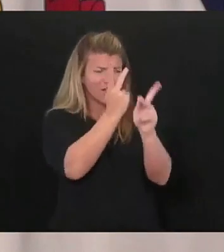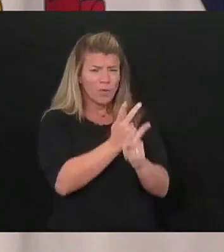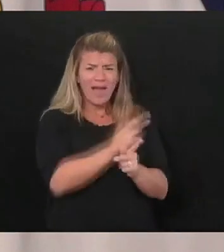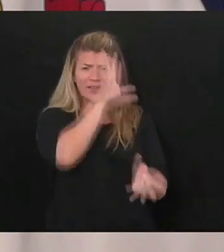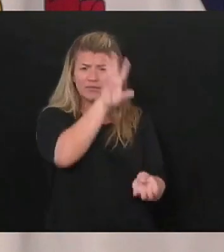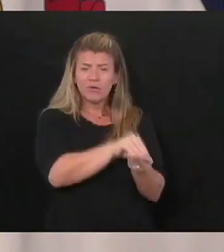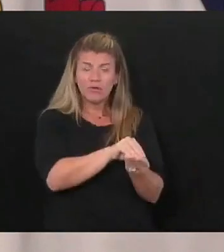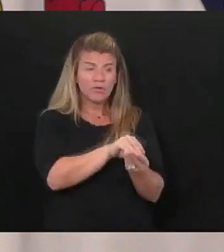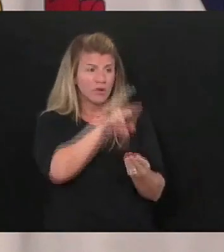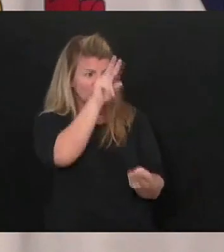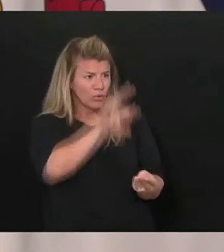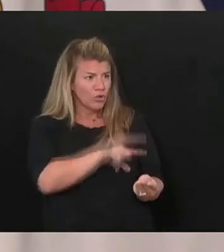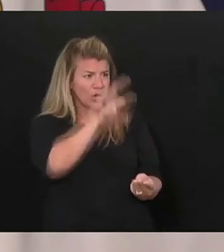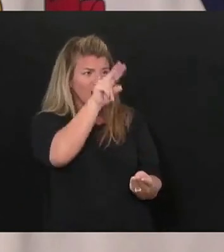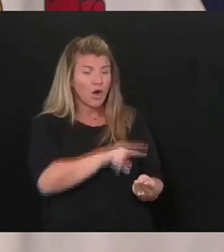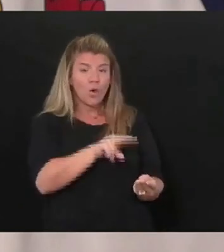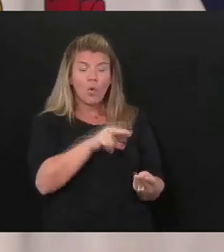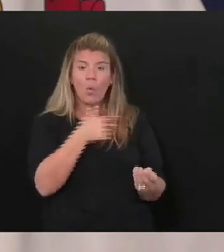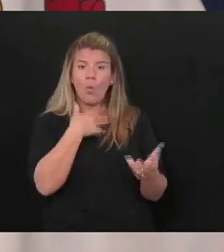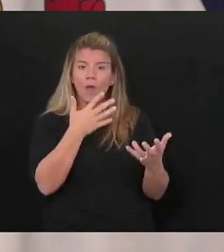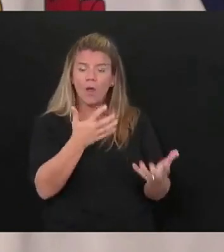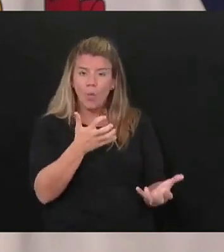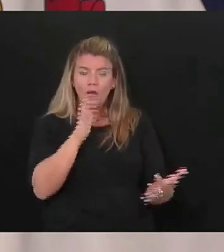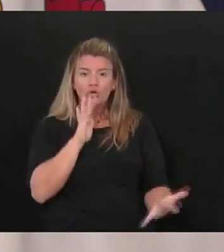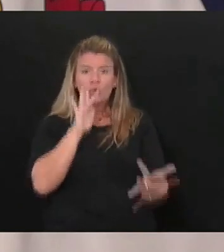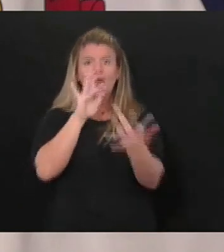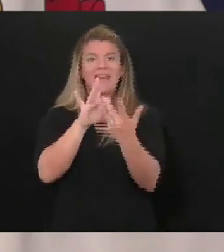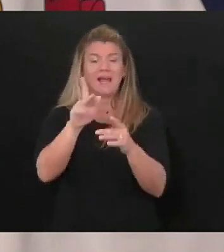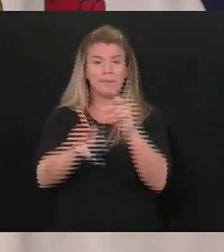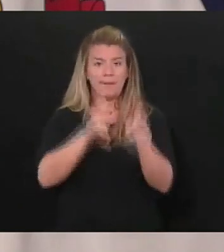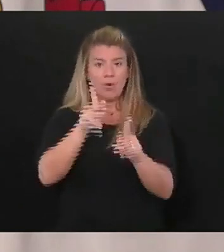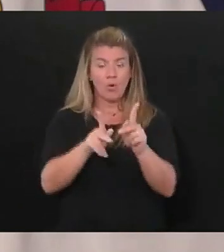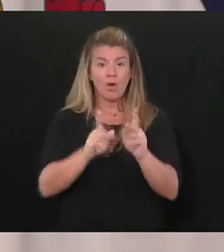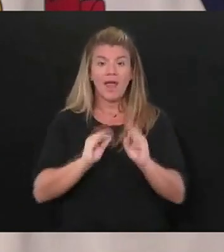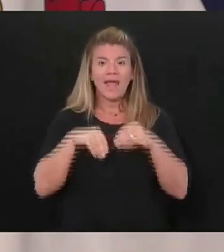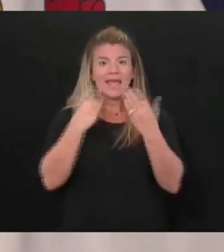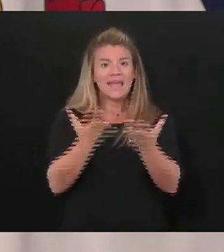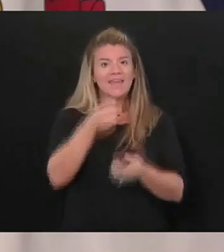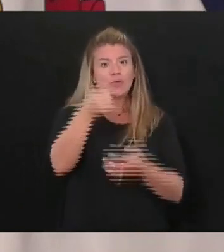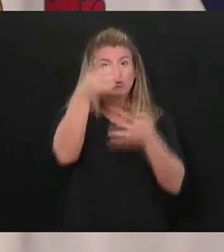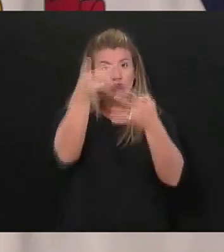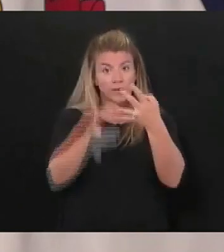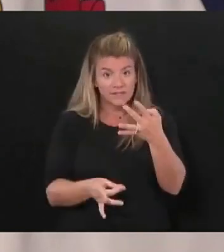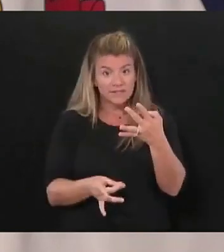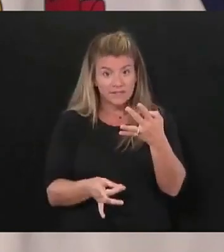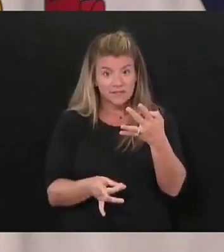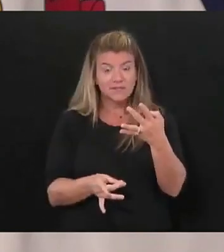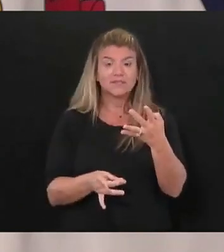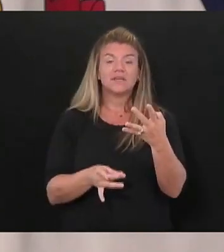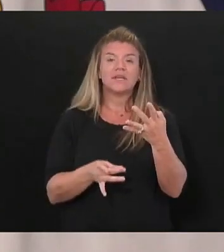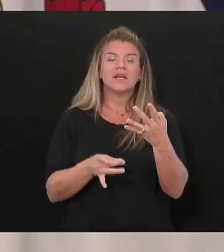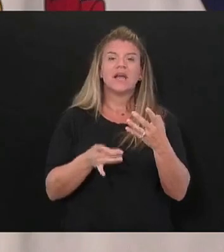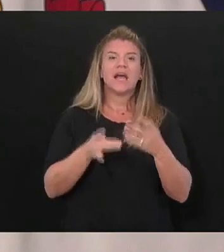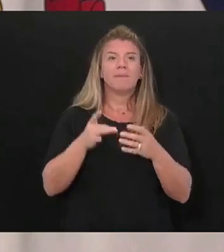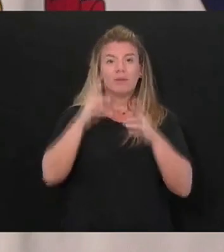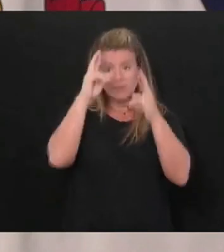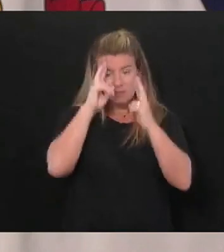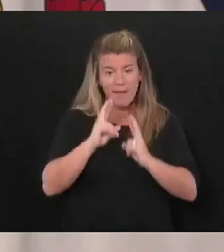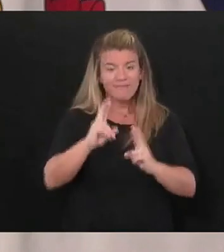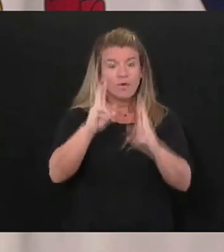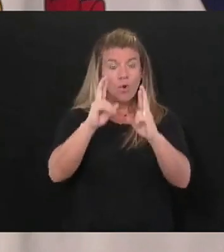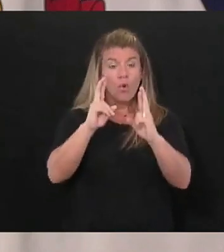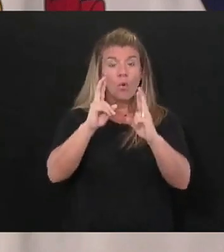what we are trying to do is connect people, give people choices, absolutely be absolutely respectful